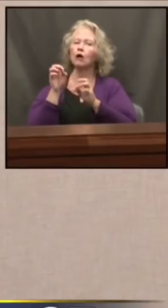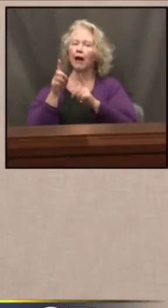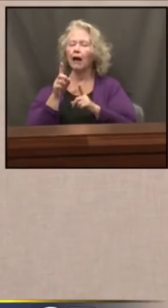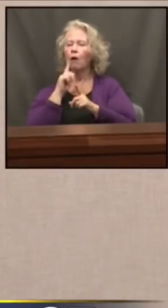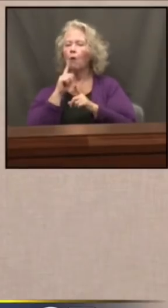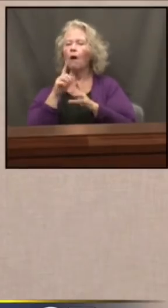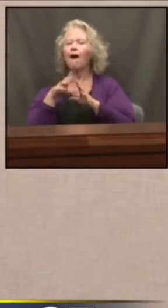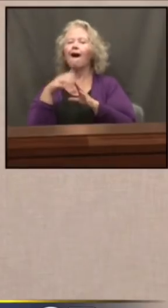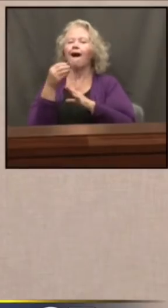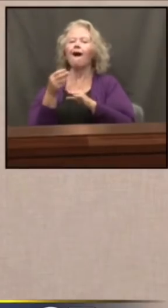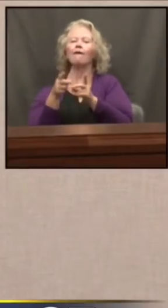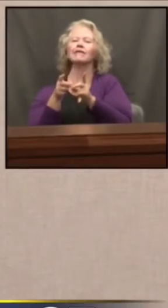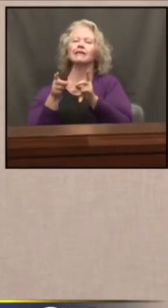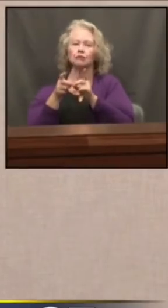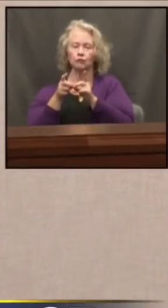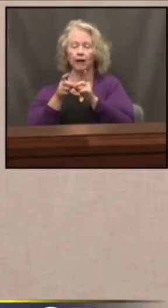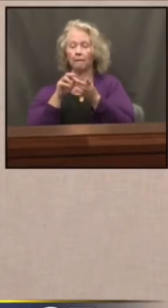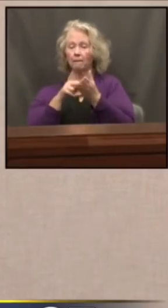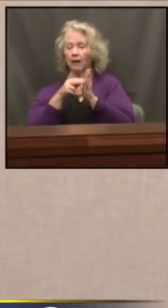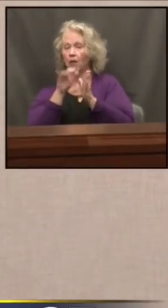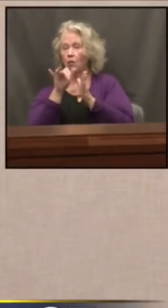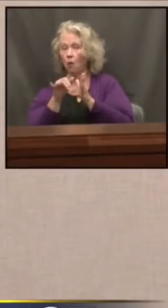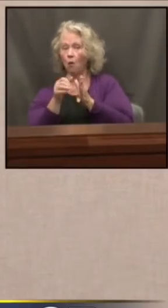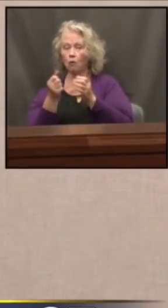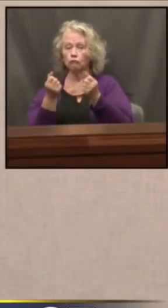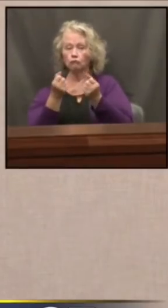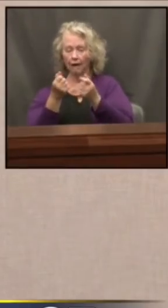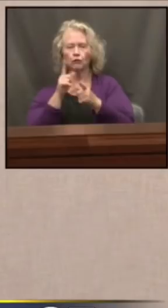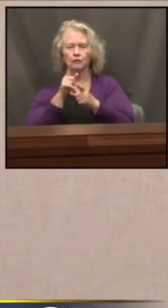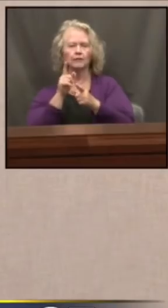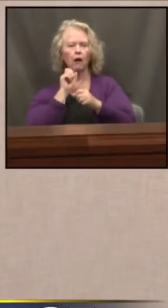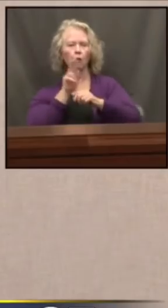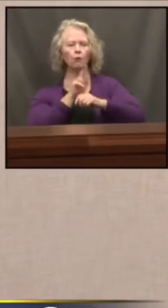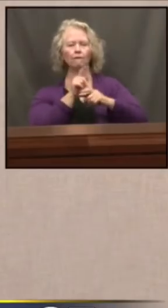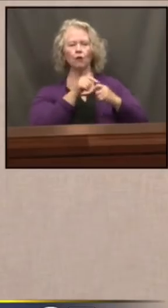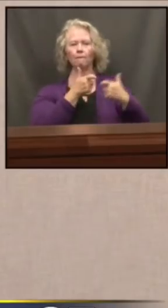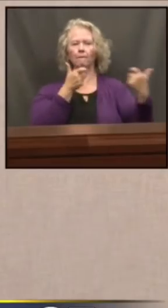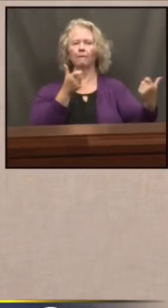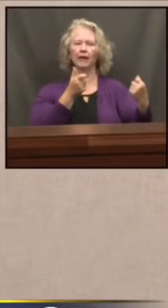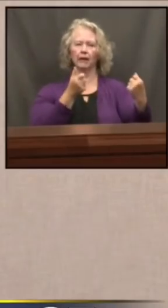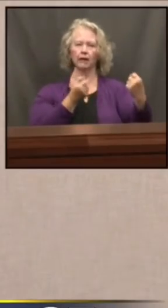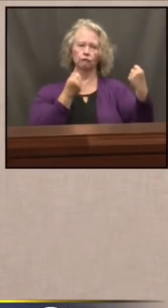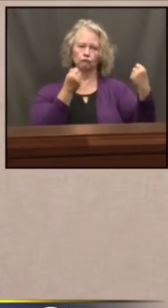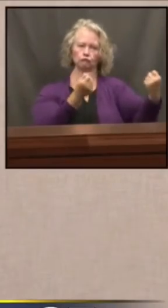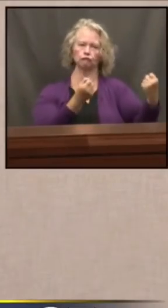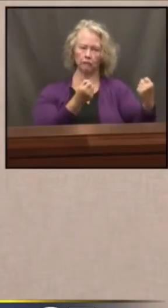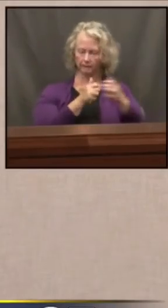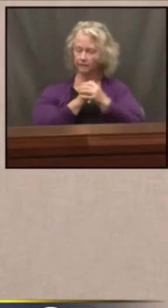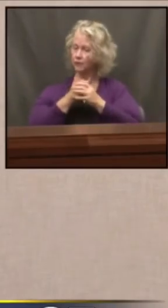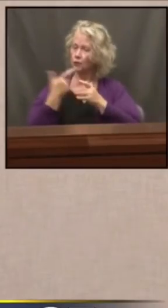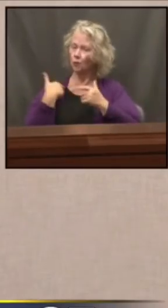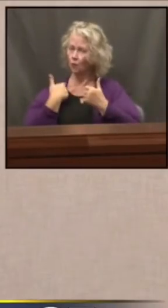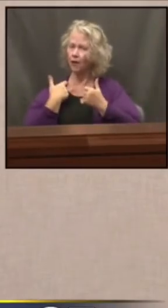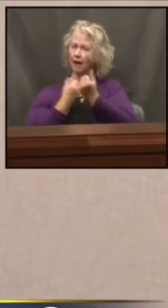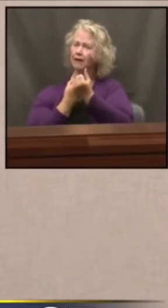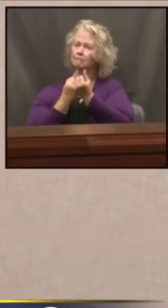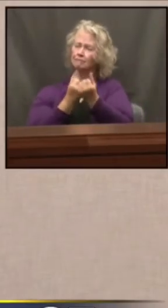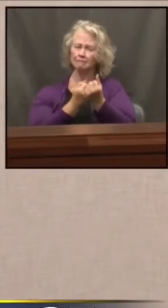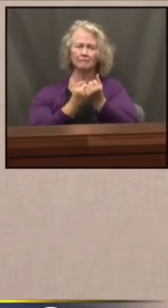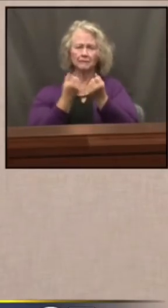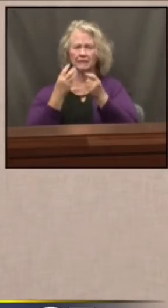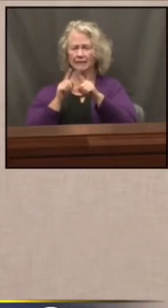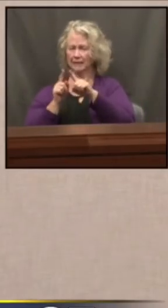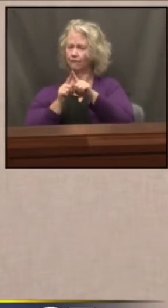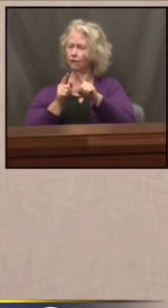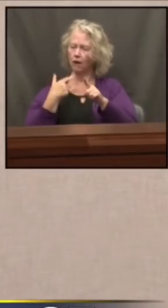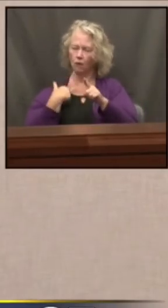out-of-district transport, freeing up those drivers to drive the big school buses. So we're providing support across a number of different districts, and we are on call